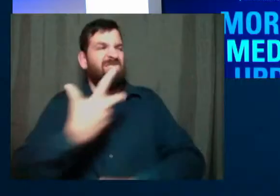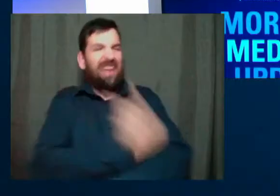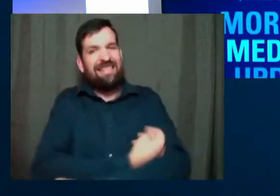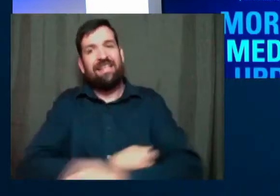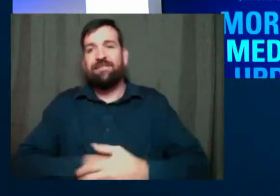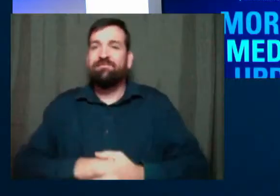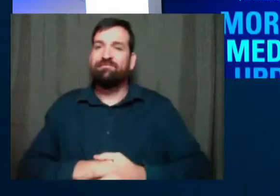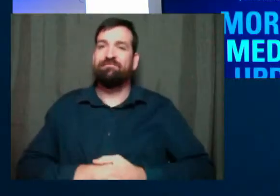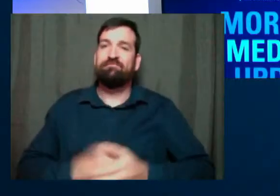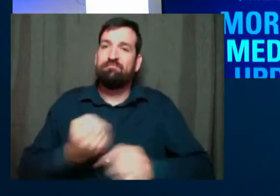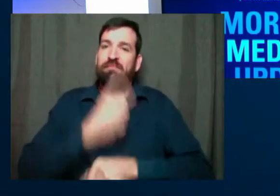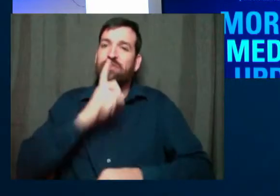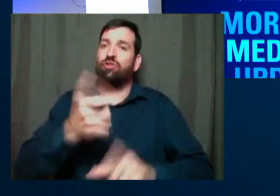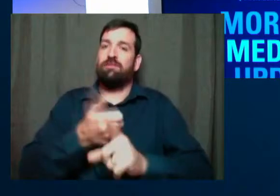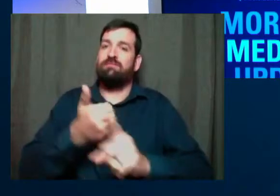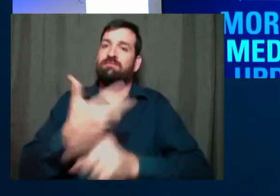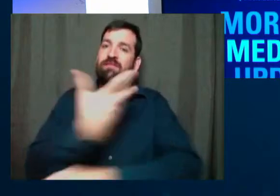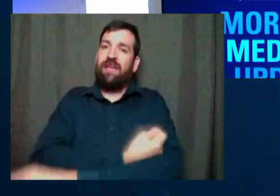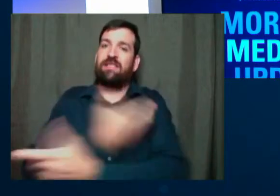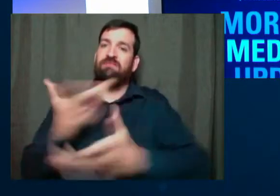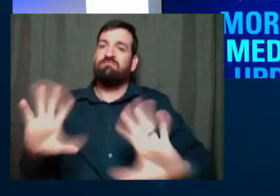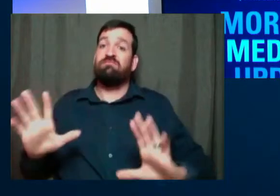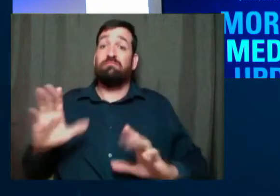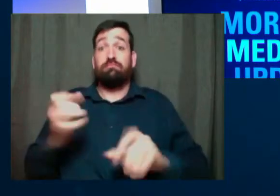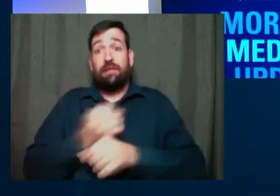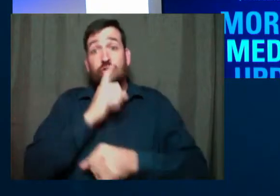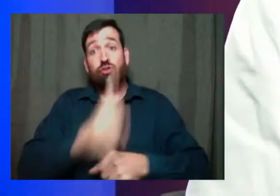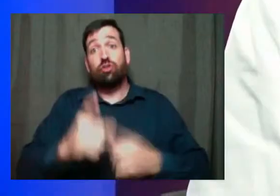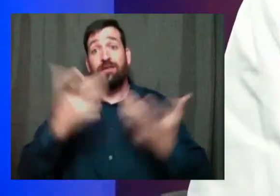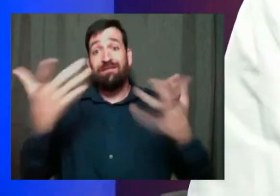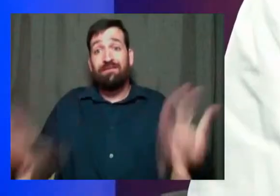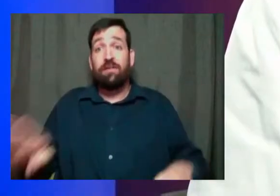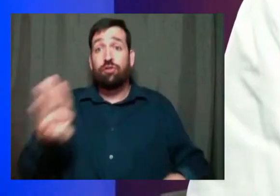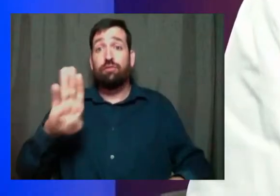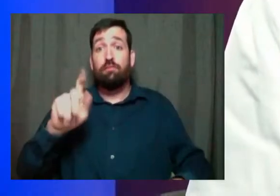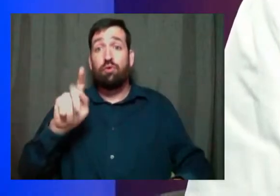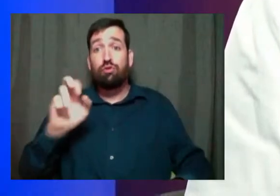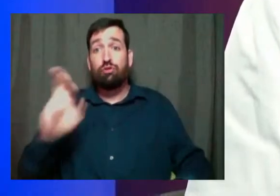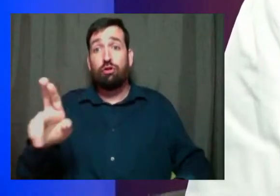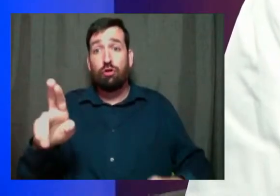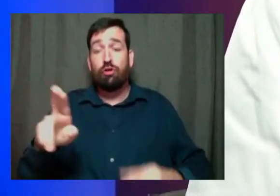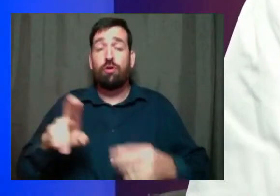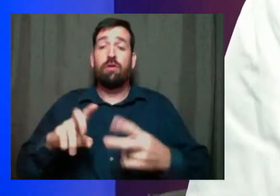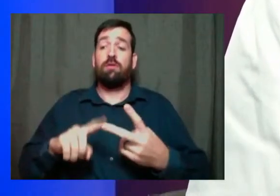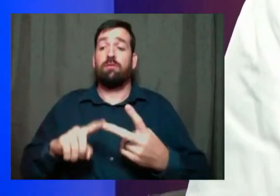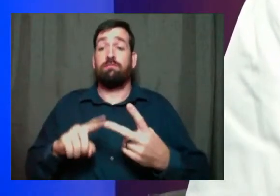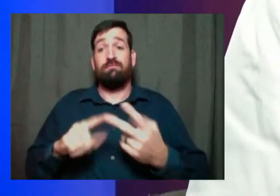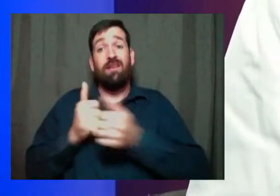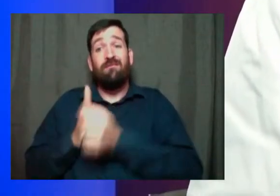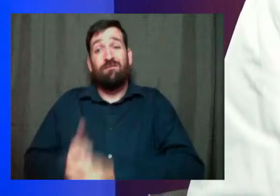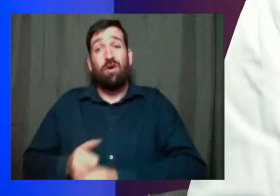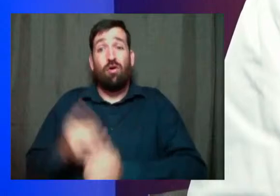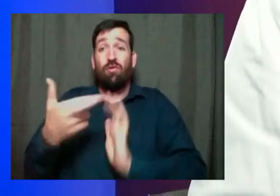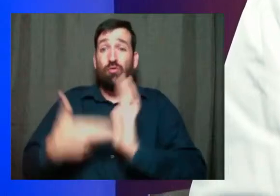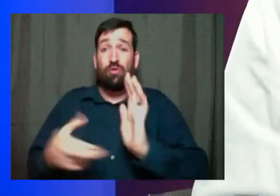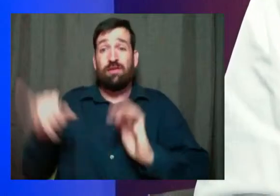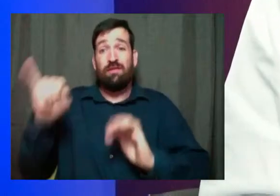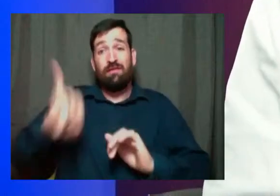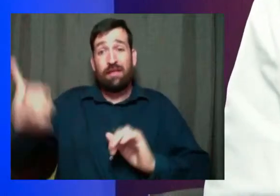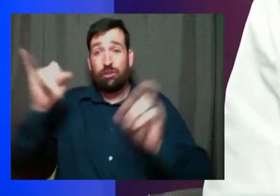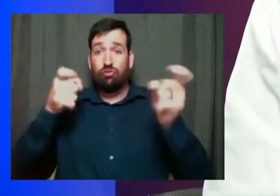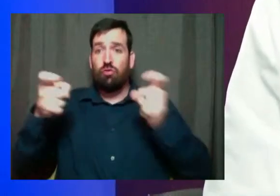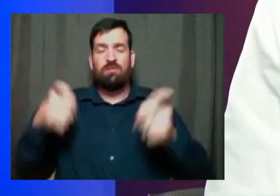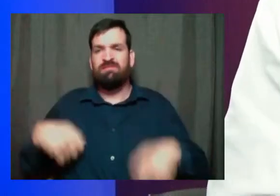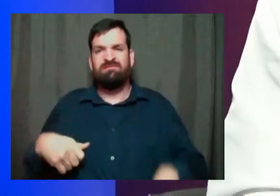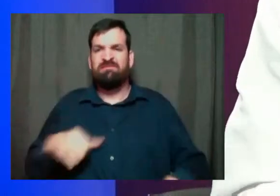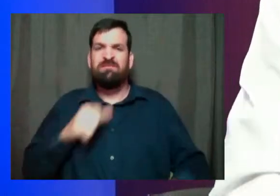you're vaccinated. Make sure you got your booster, and make sure that you follow the rules of infection prevention and control. I don't think we should go into a